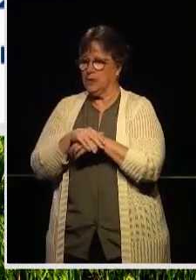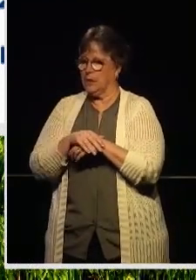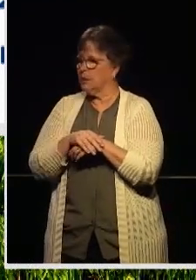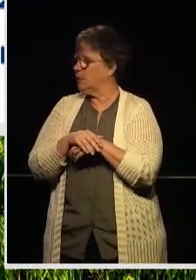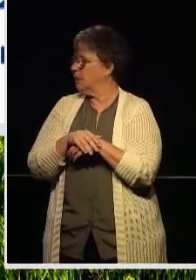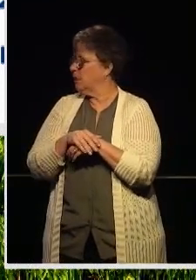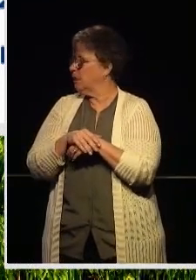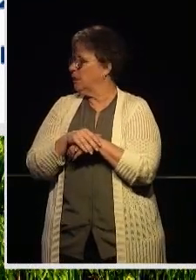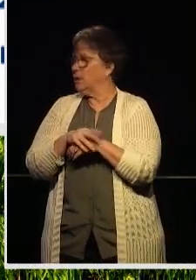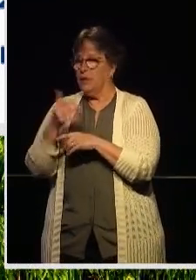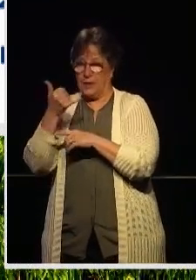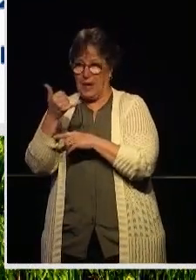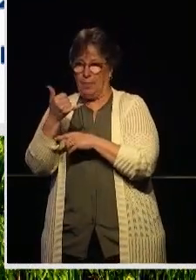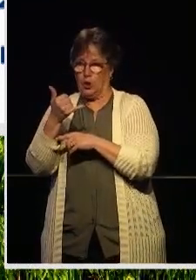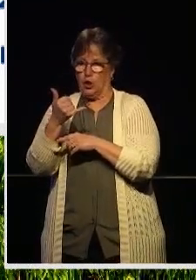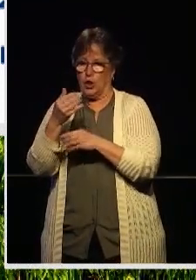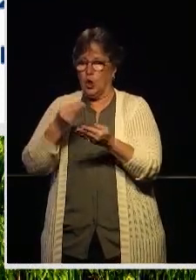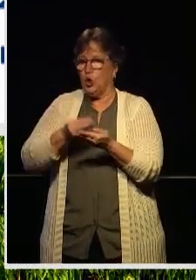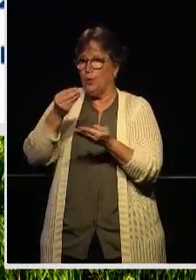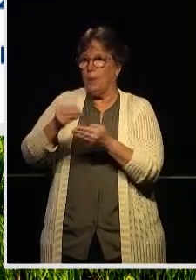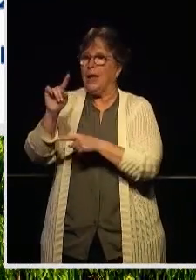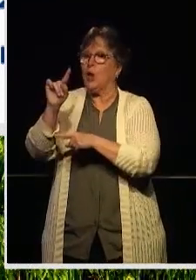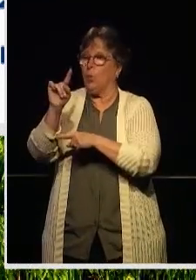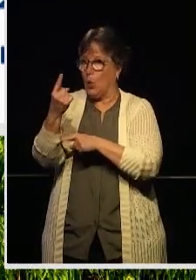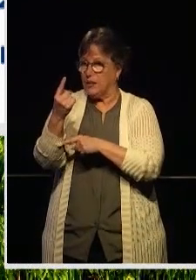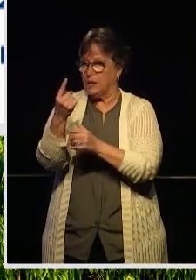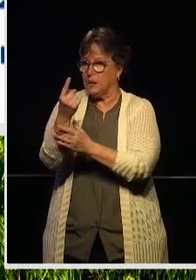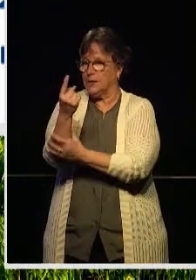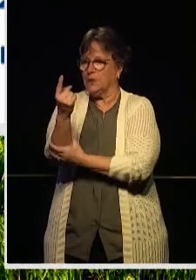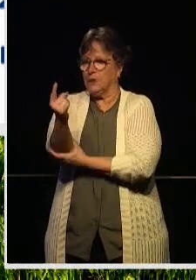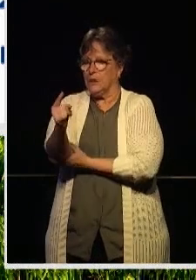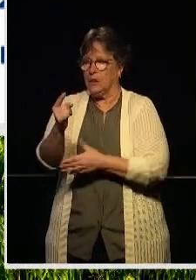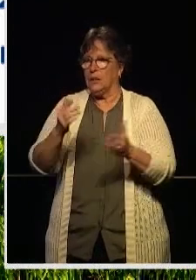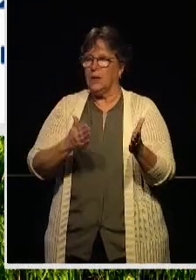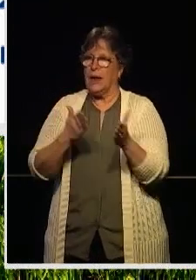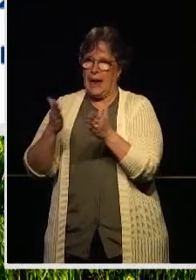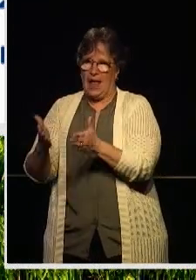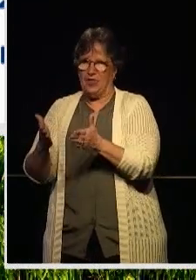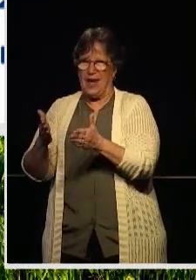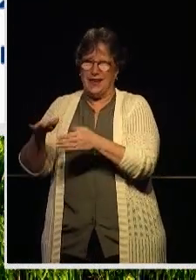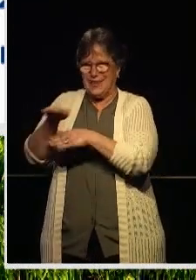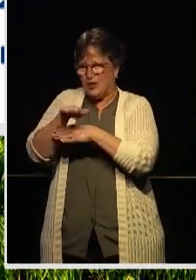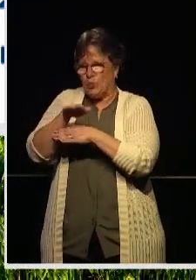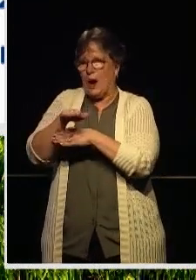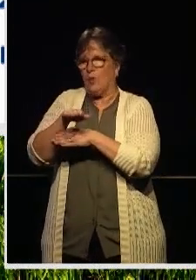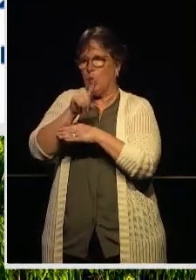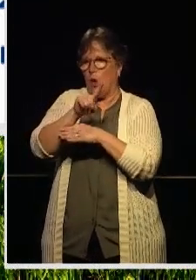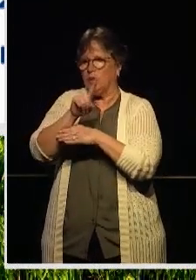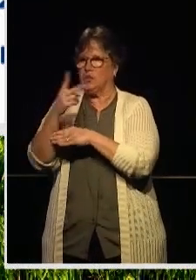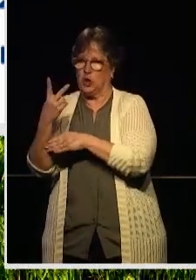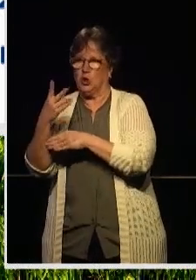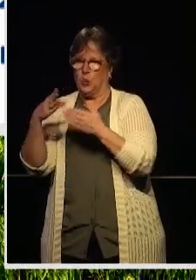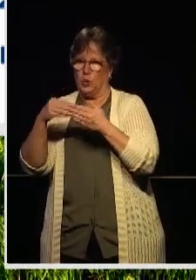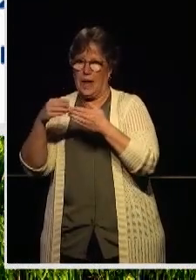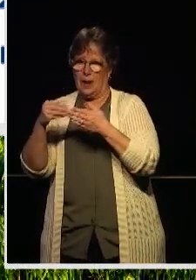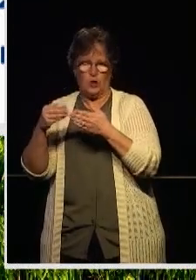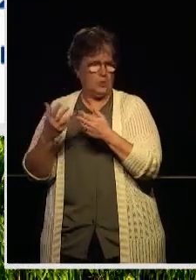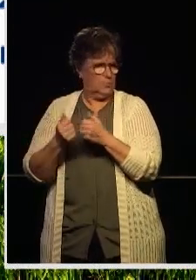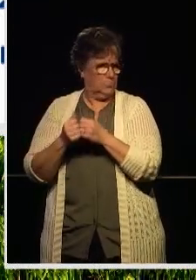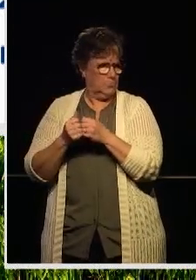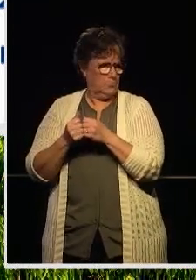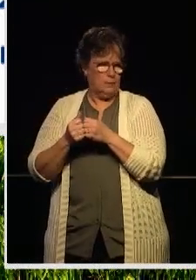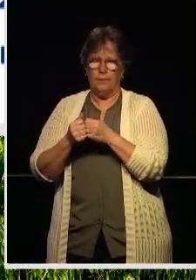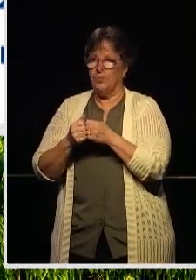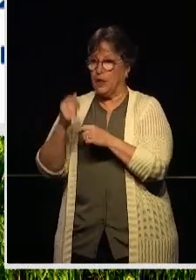the device is a one-time purchase and the recurring revenue model is on the test panel, which is priced between $1 to $2. We are positioned to scale